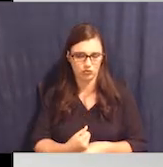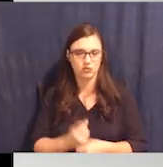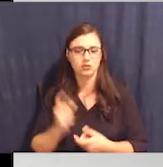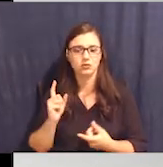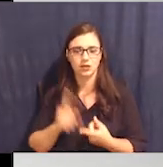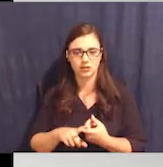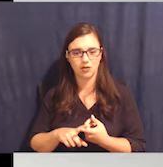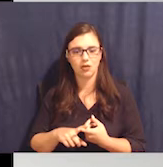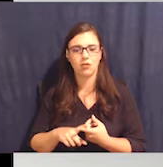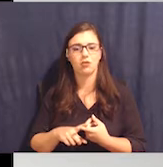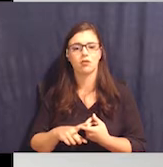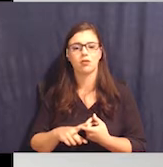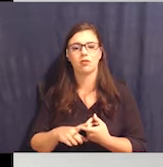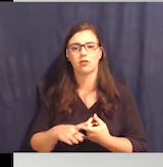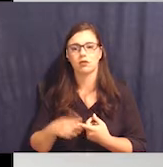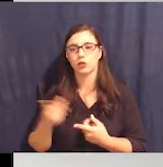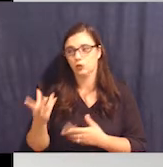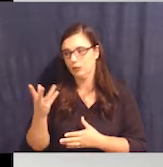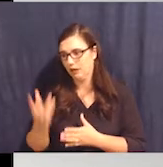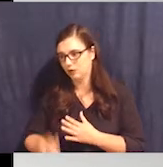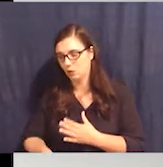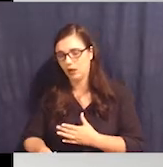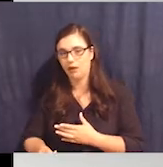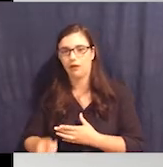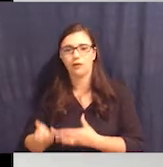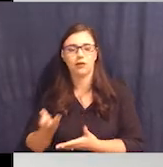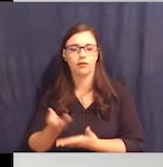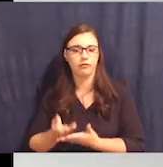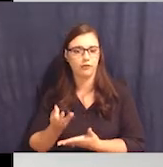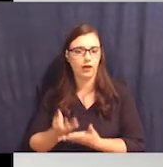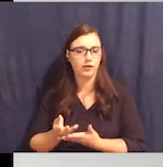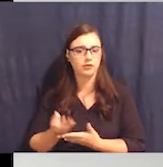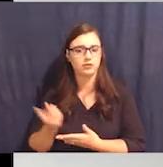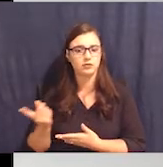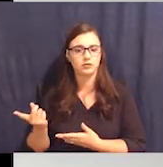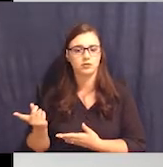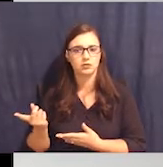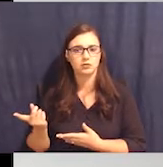years until you let's say pass and funds are